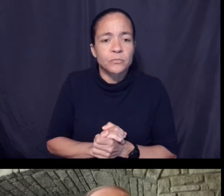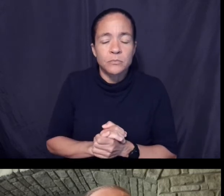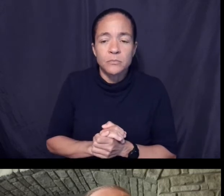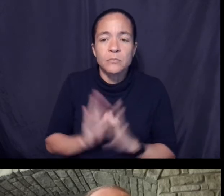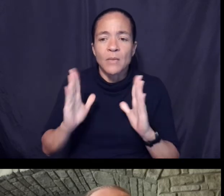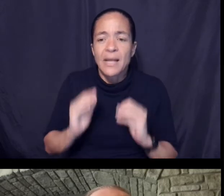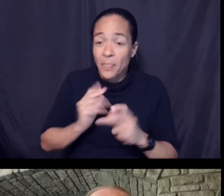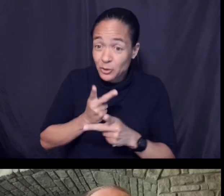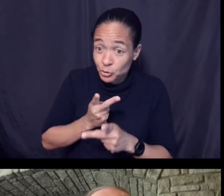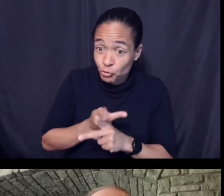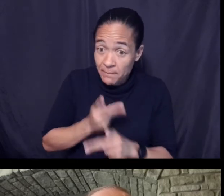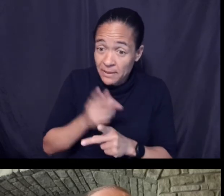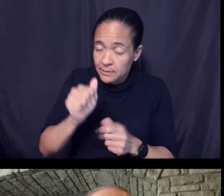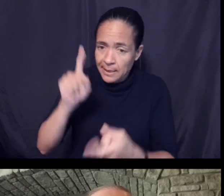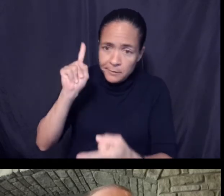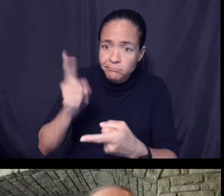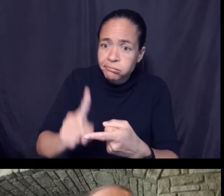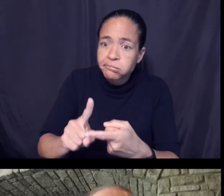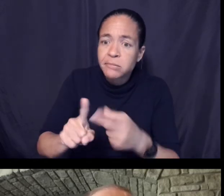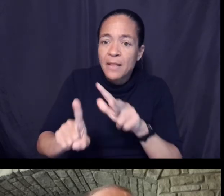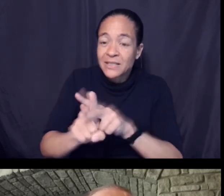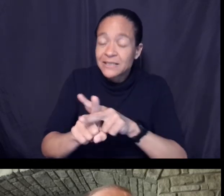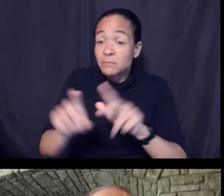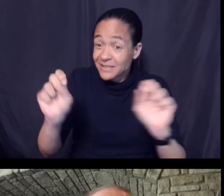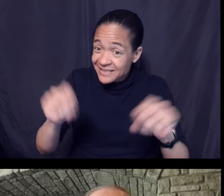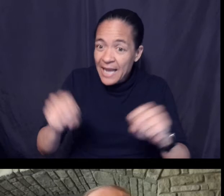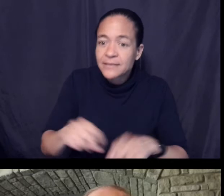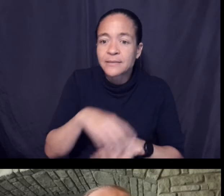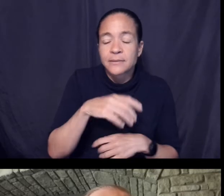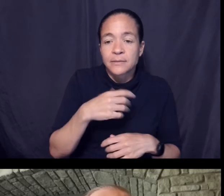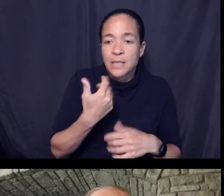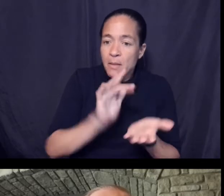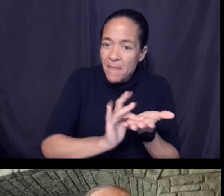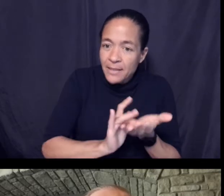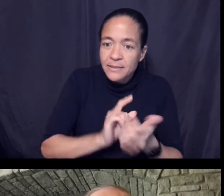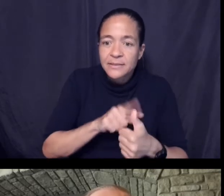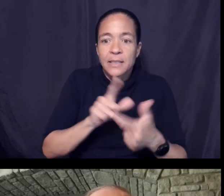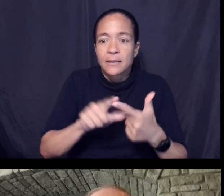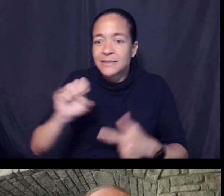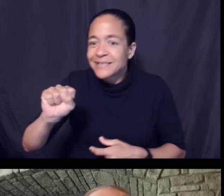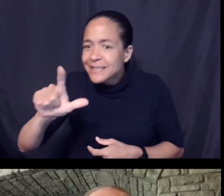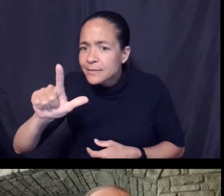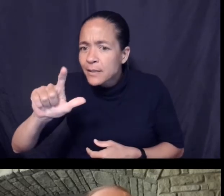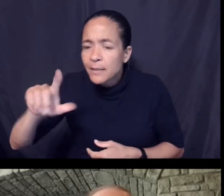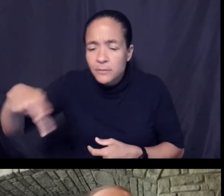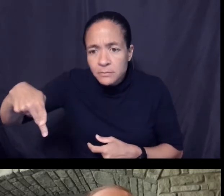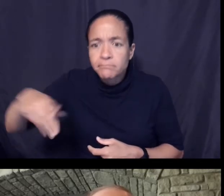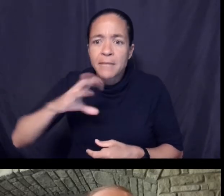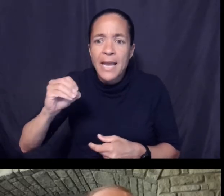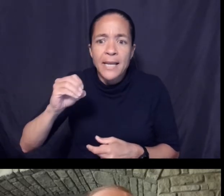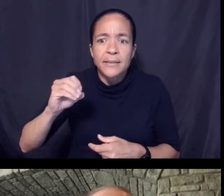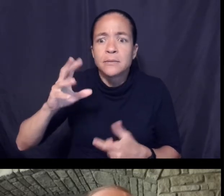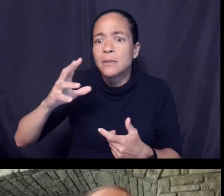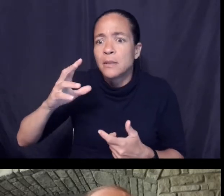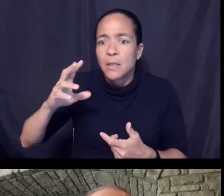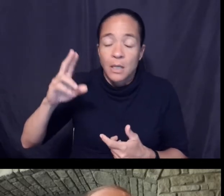to ameliorate the condition with antiviral medications, speech language therapy, and even cochlear implants as